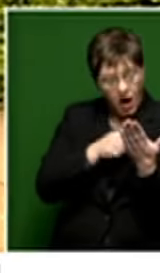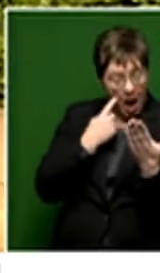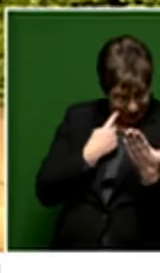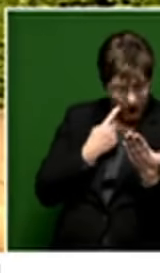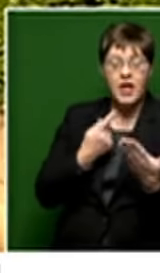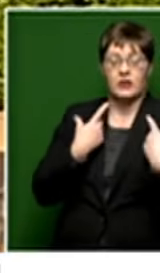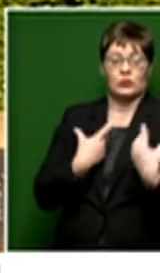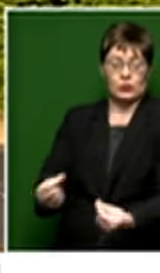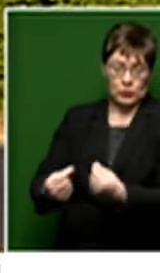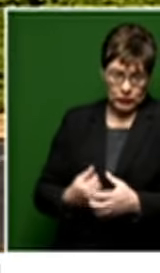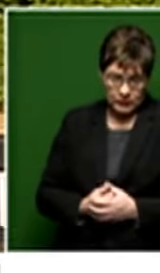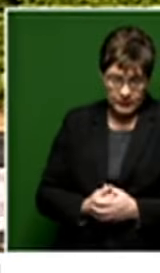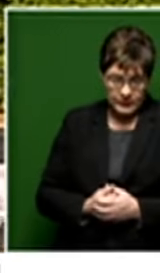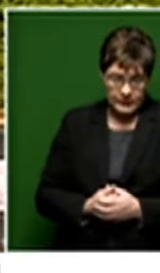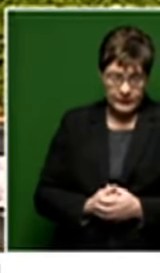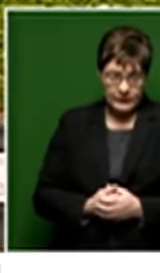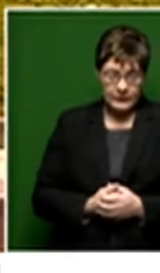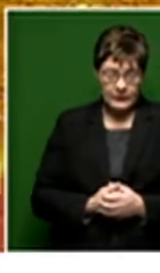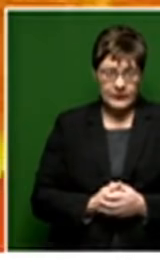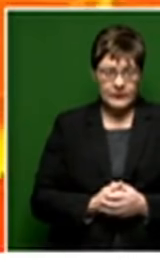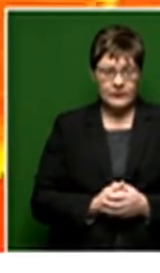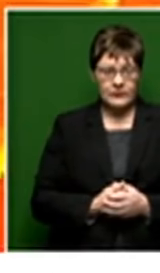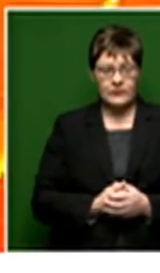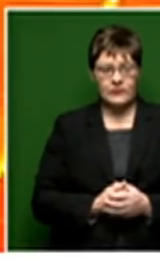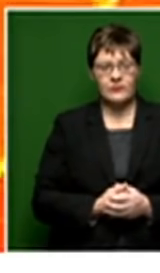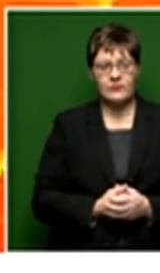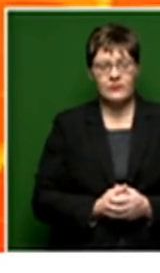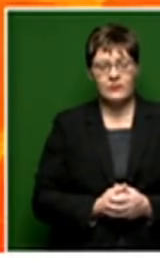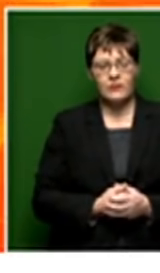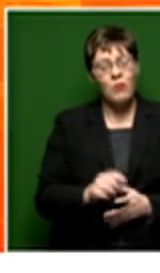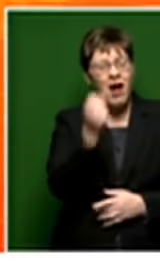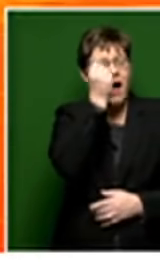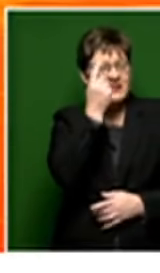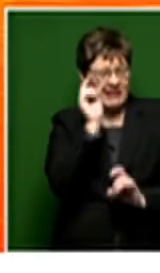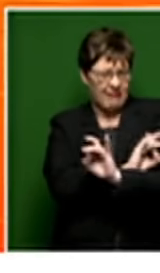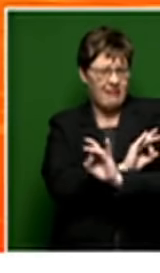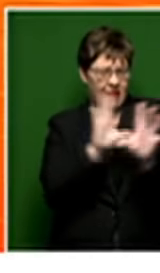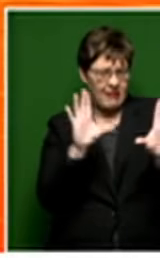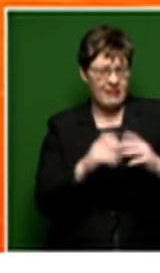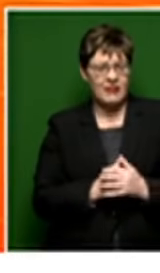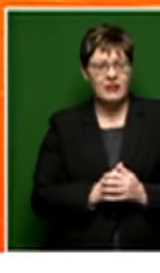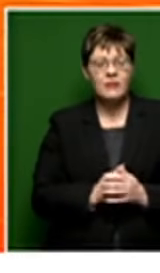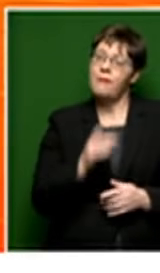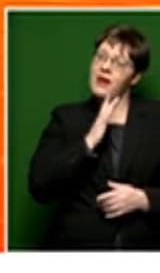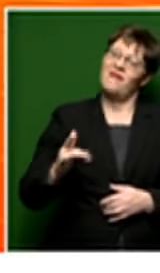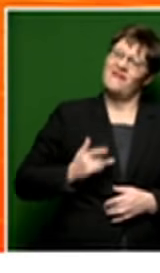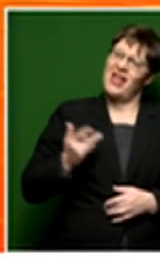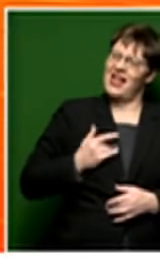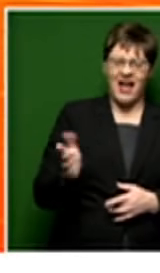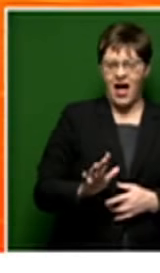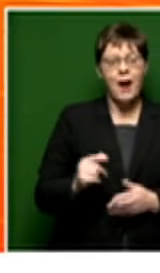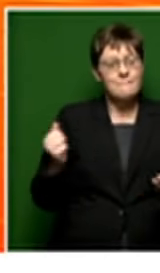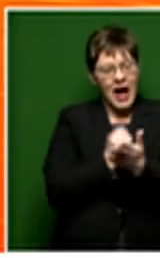able to quell the situation. Yeah, and I mean, we understand what you're saying in terms of you don't use feelings, it's got to